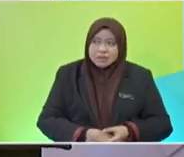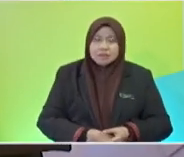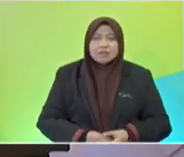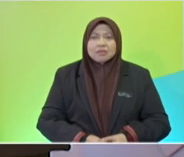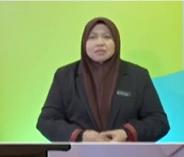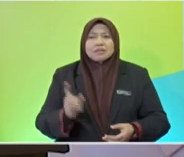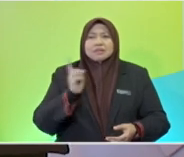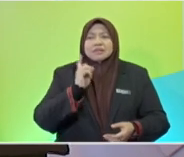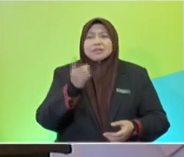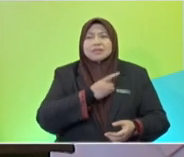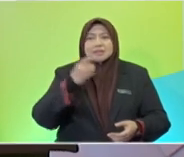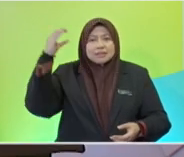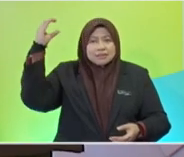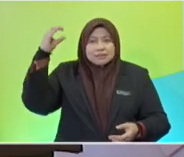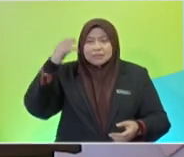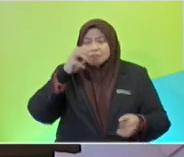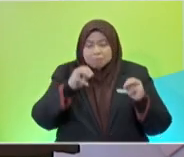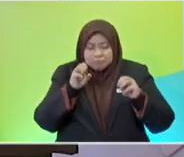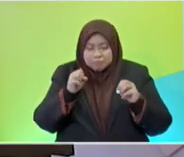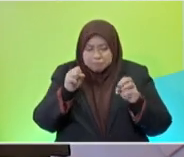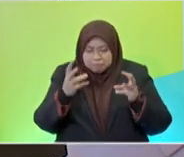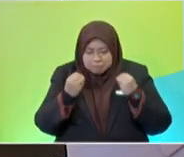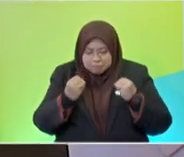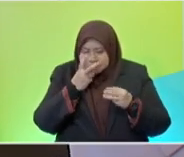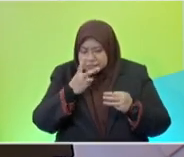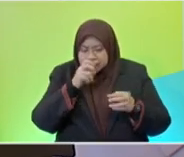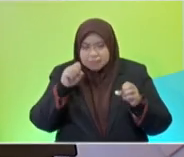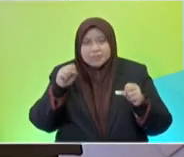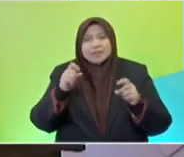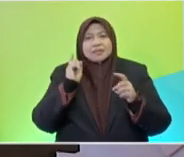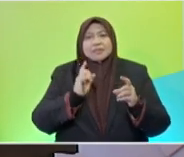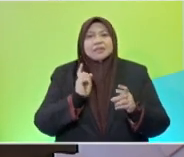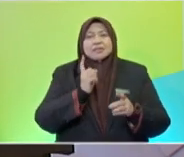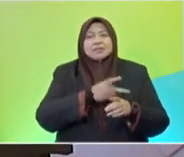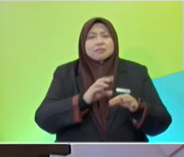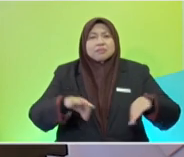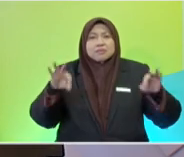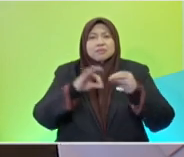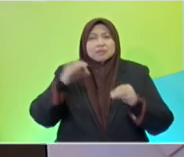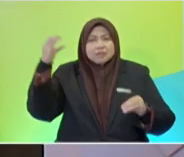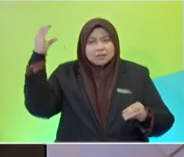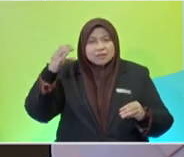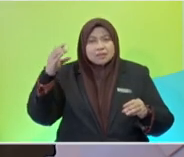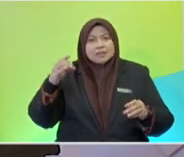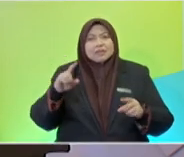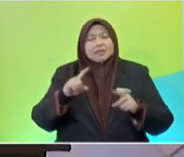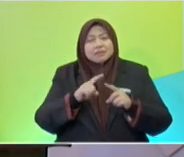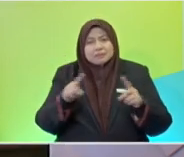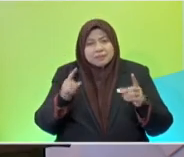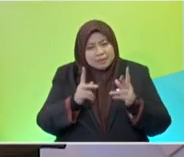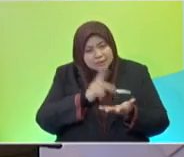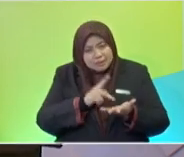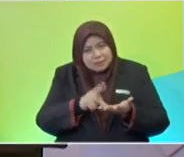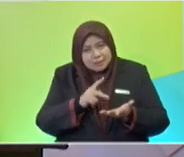be able to see, we use our eyes to see, but we need light. But sometimes we also need the darkness to be able